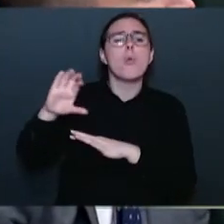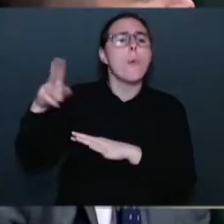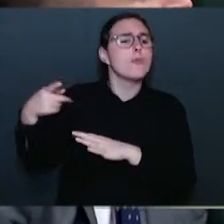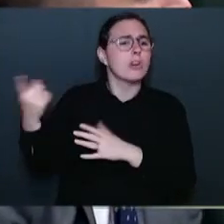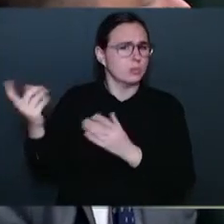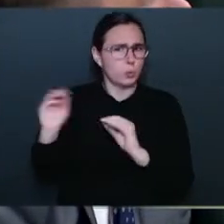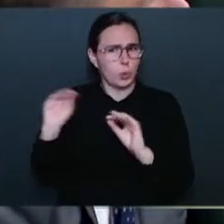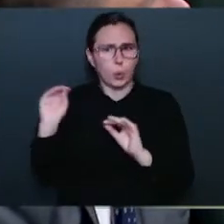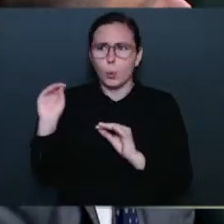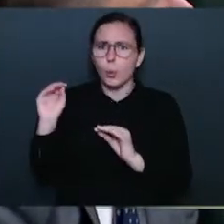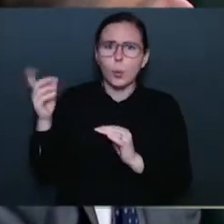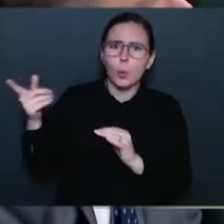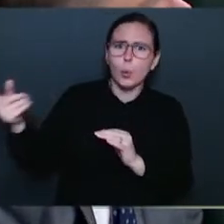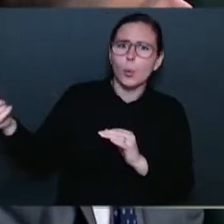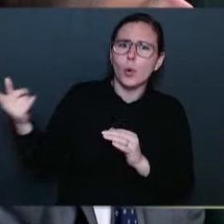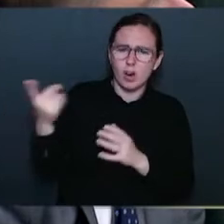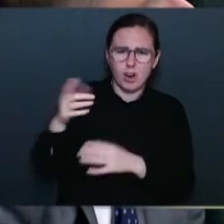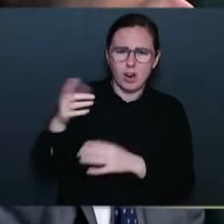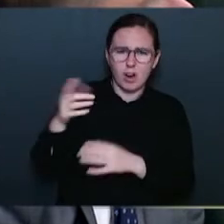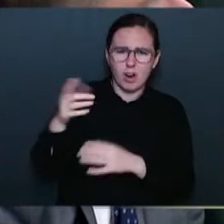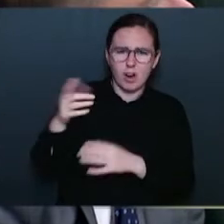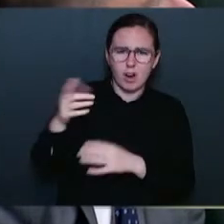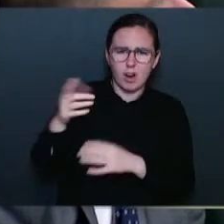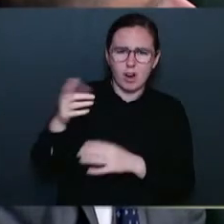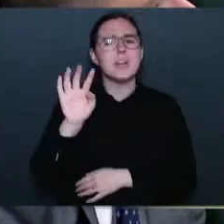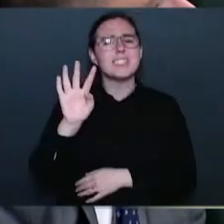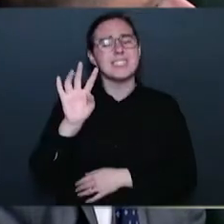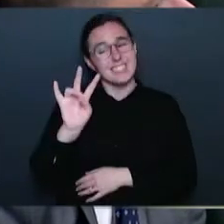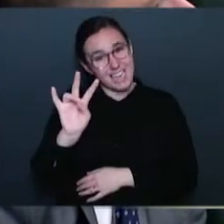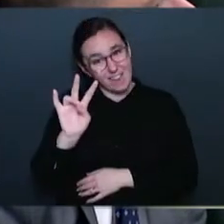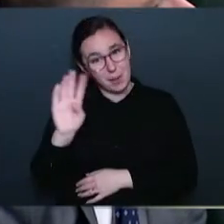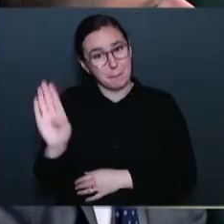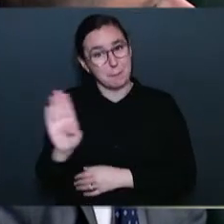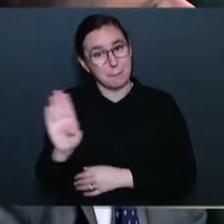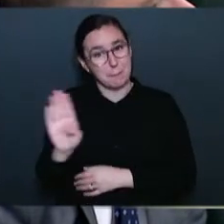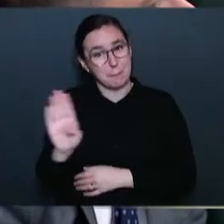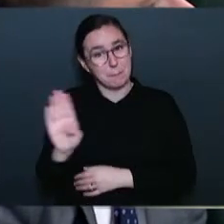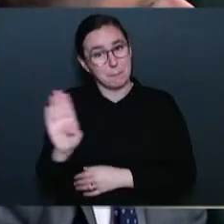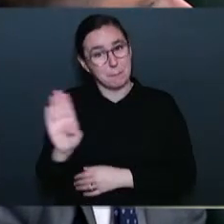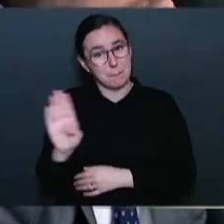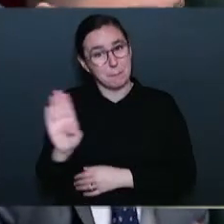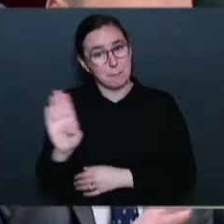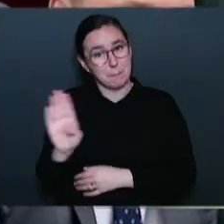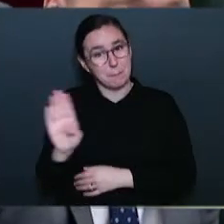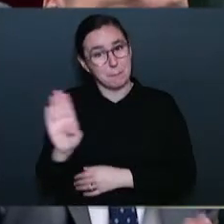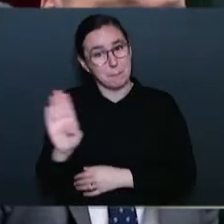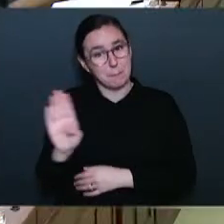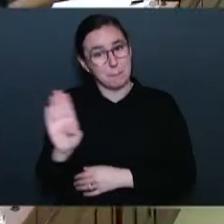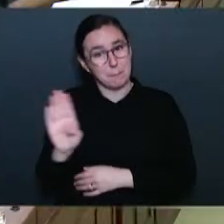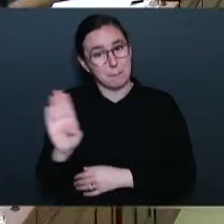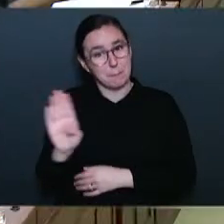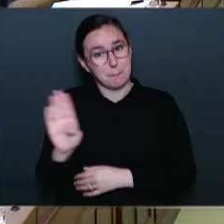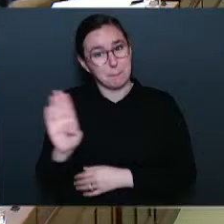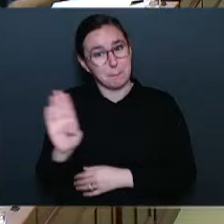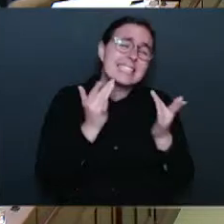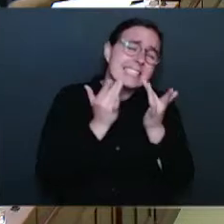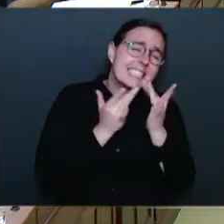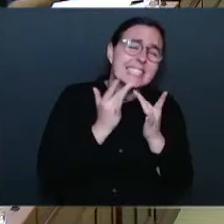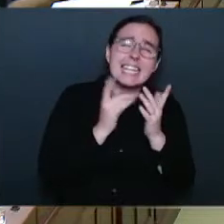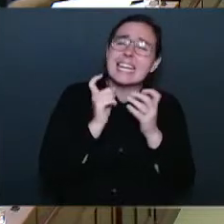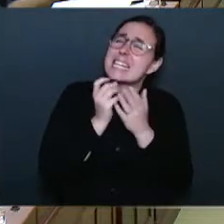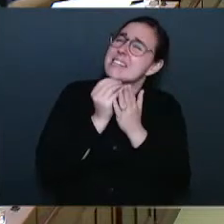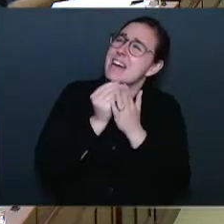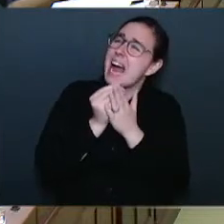to deal with red tape just a maybe hopefully a few months before the election get a little bit of relief thank you honorable